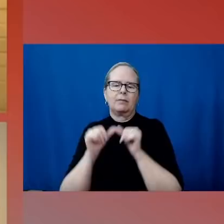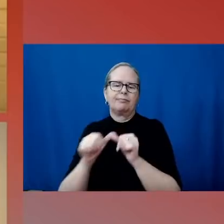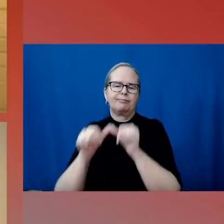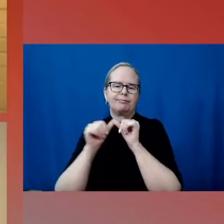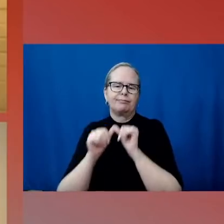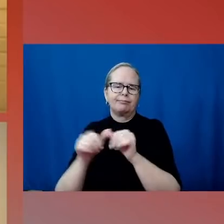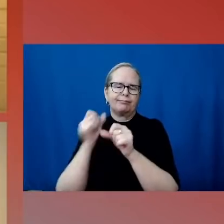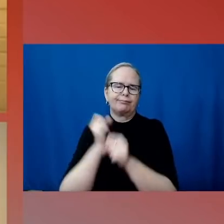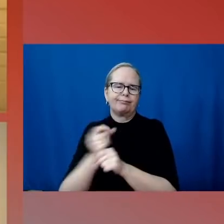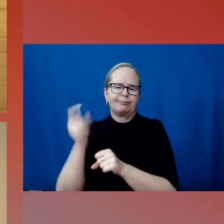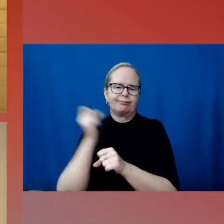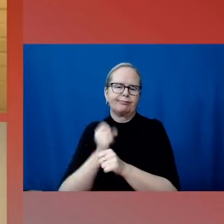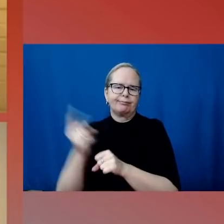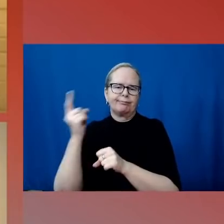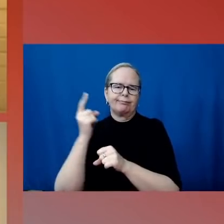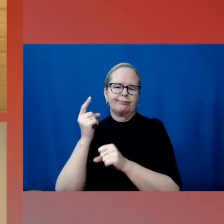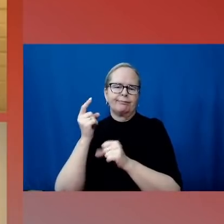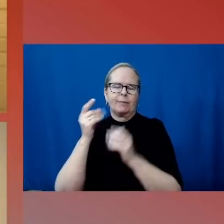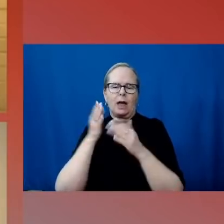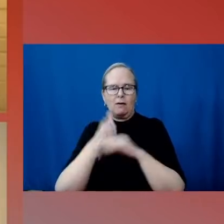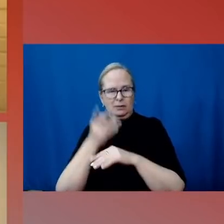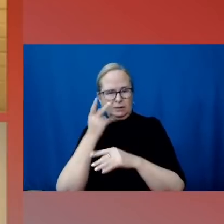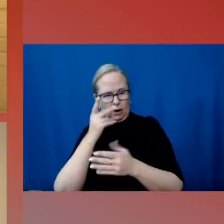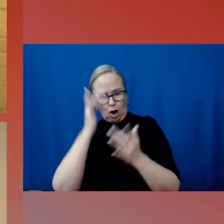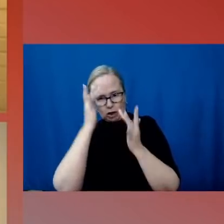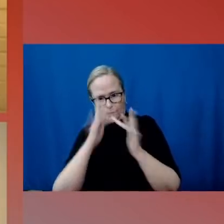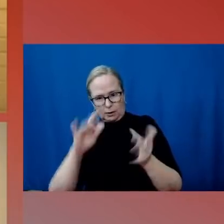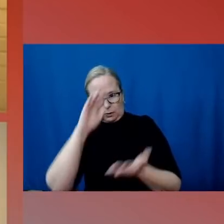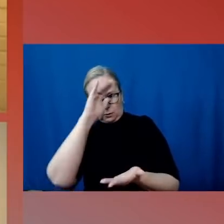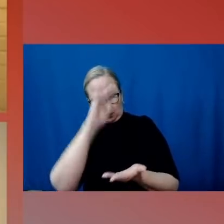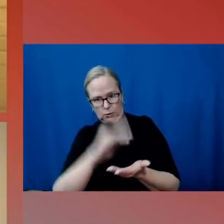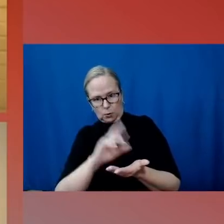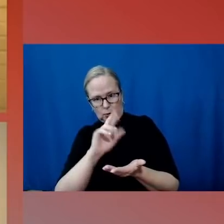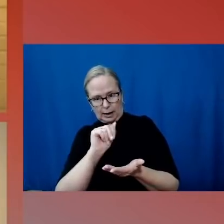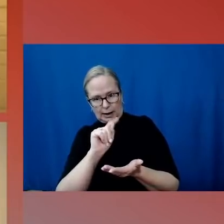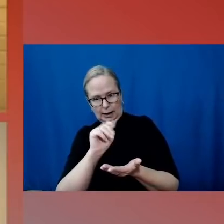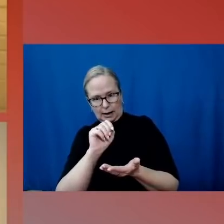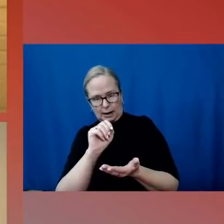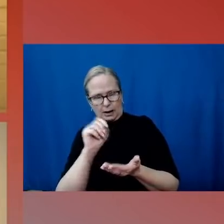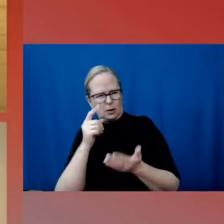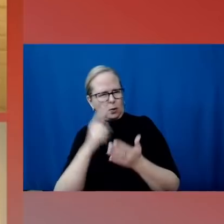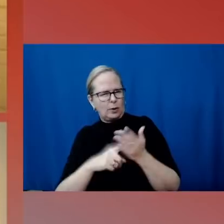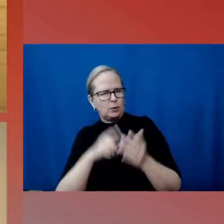hospitalizations fall. Just wondering what your thoughts are on this. I know that she's made